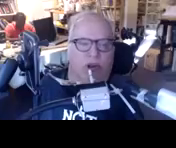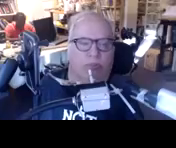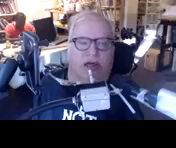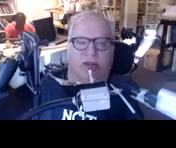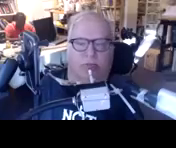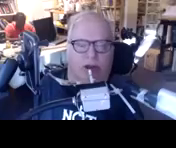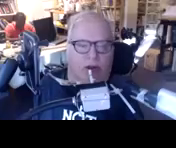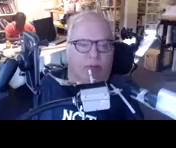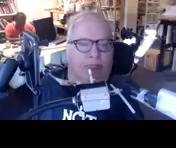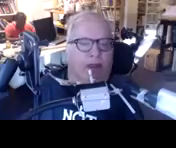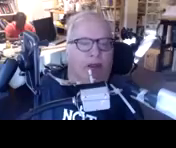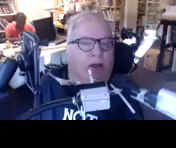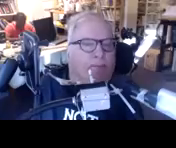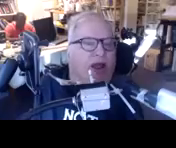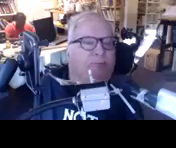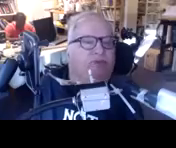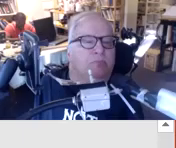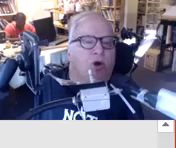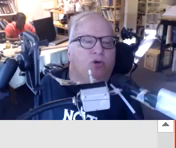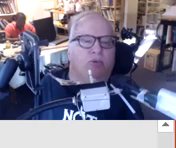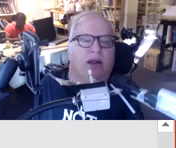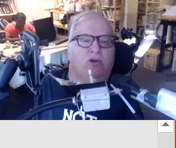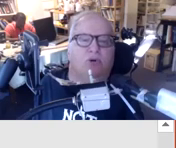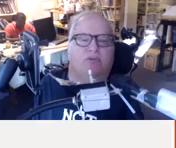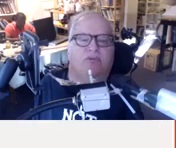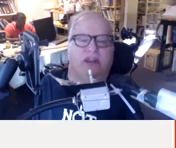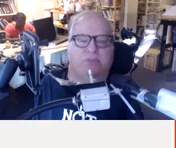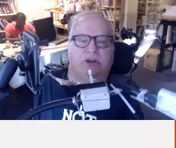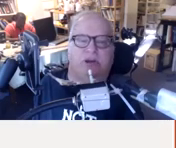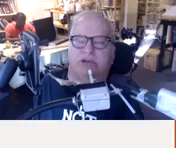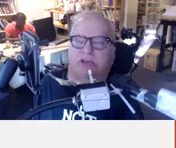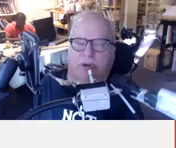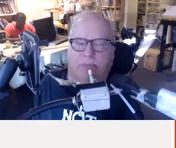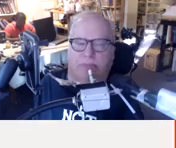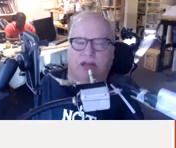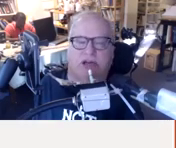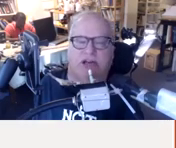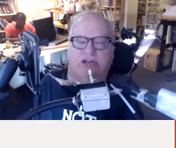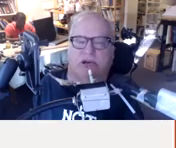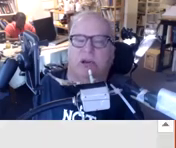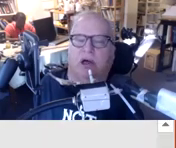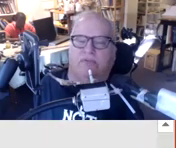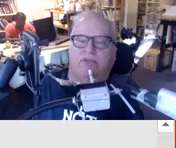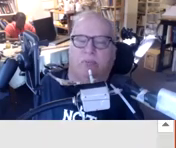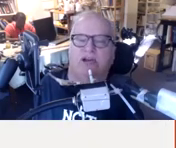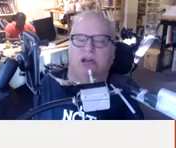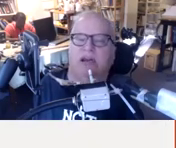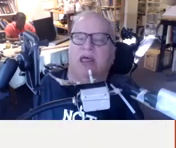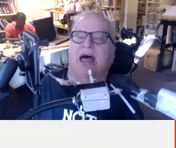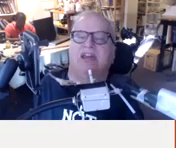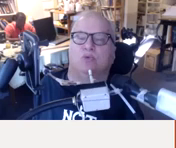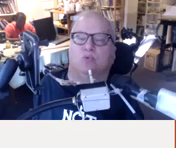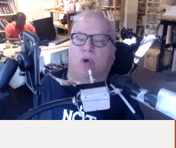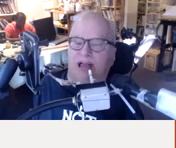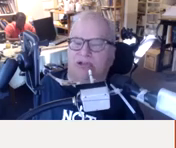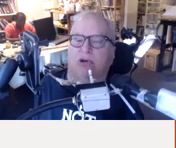which comes out of the bill. Perhaps the most radical move in these bills is the reimagination of depression